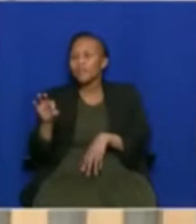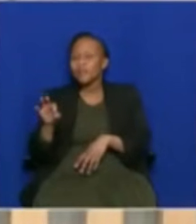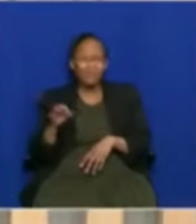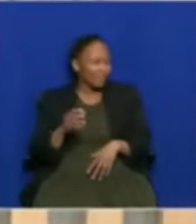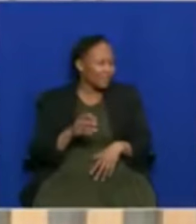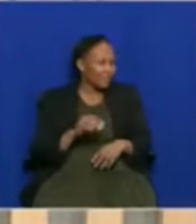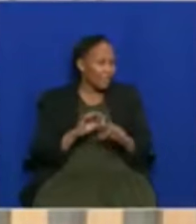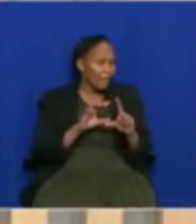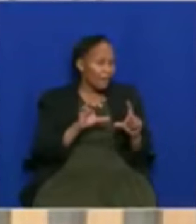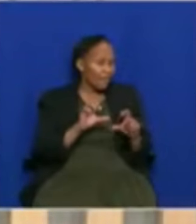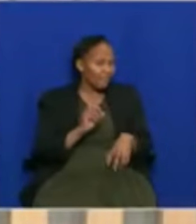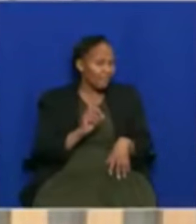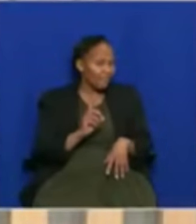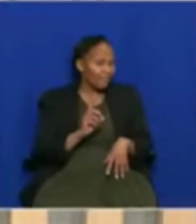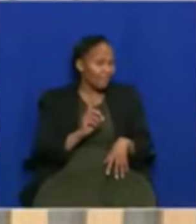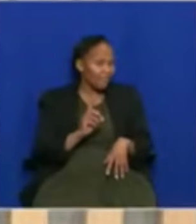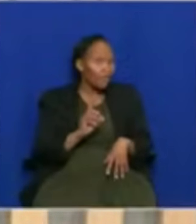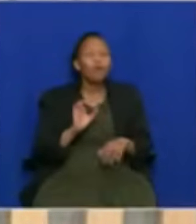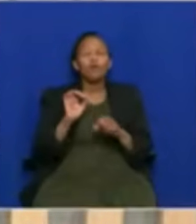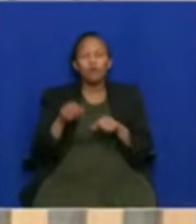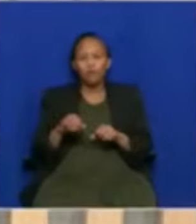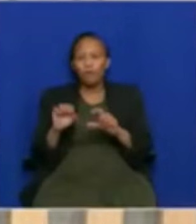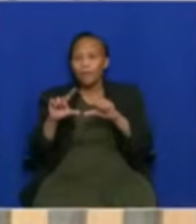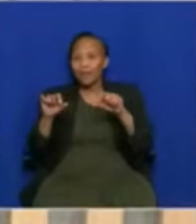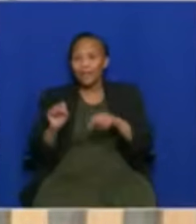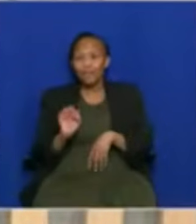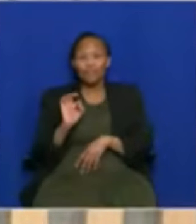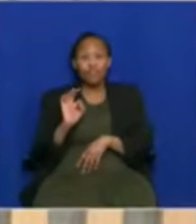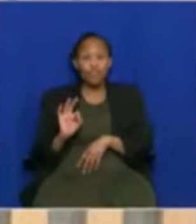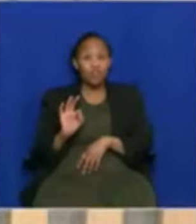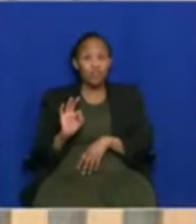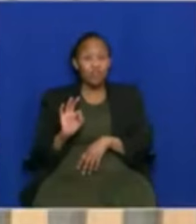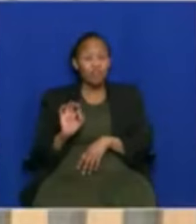Paragraph 3 of the A1. 3 of A1.